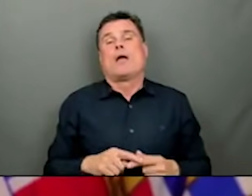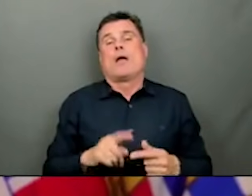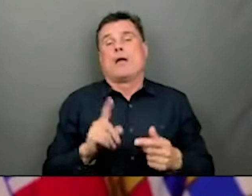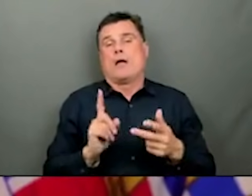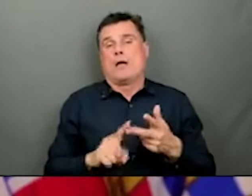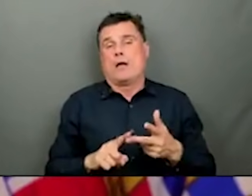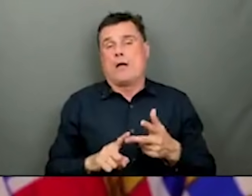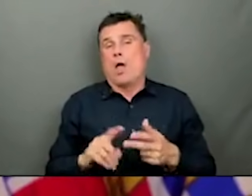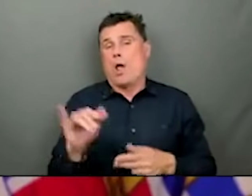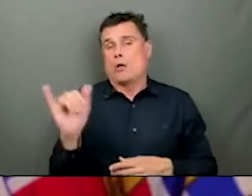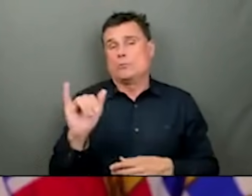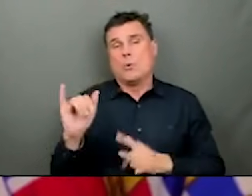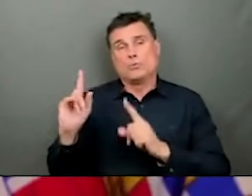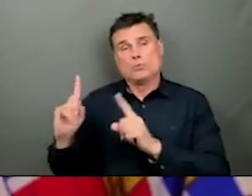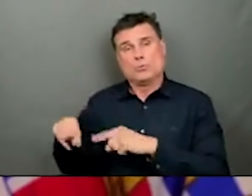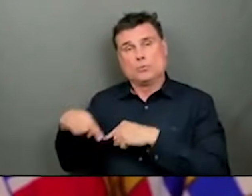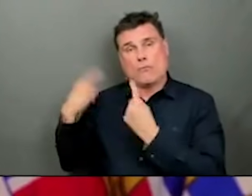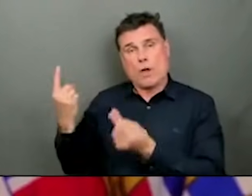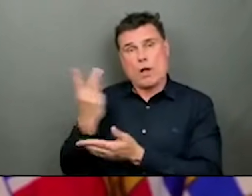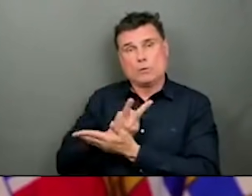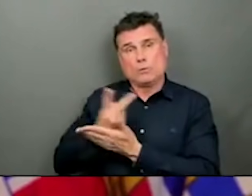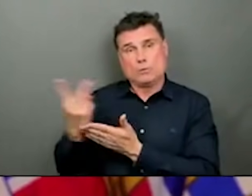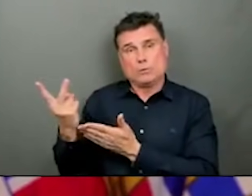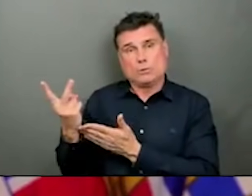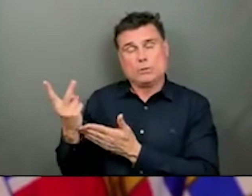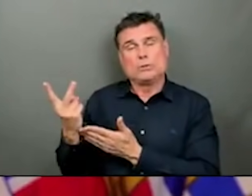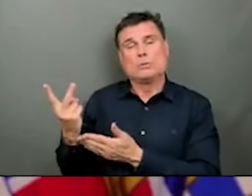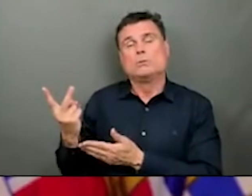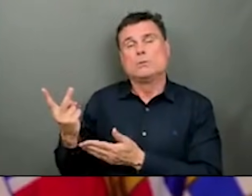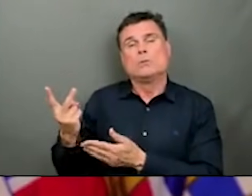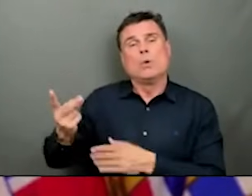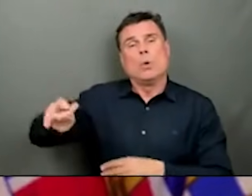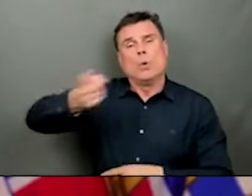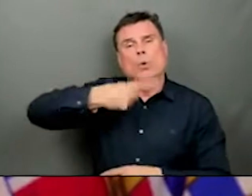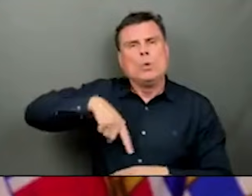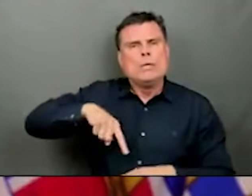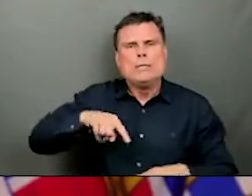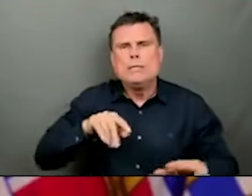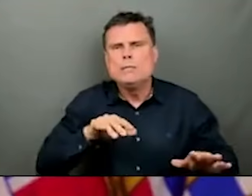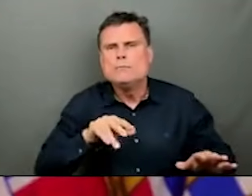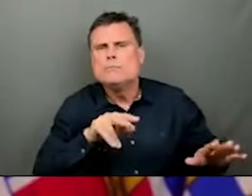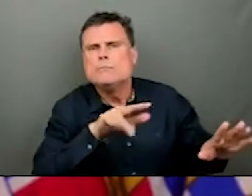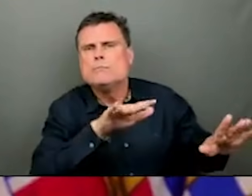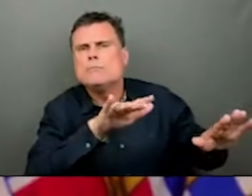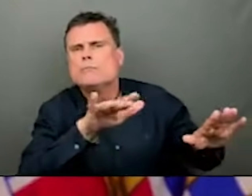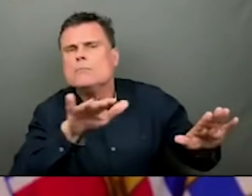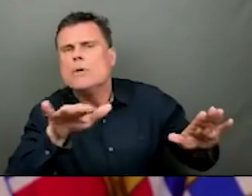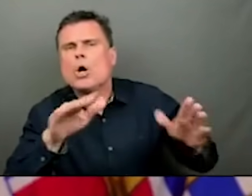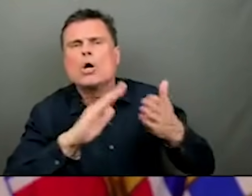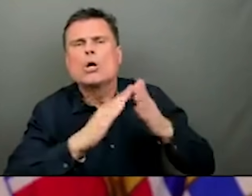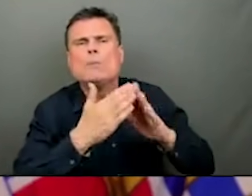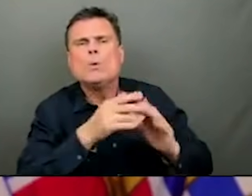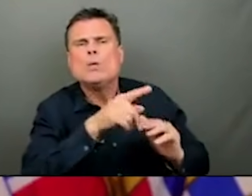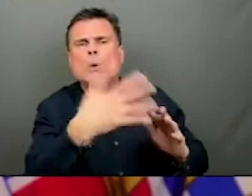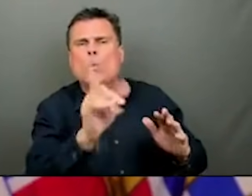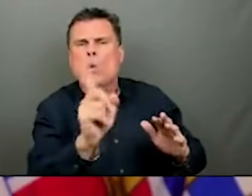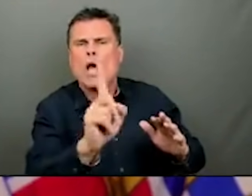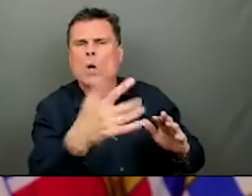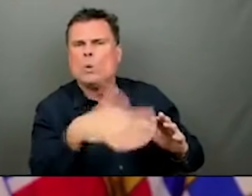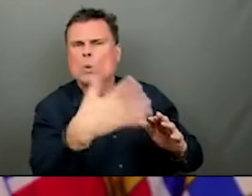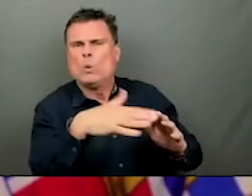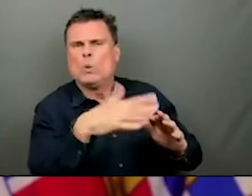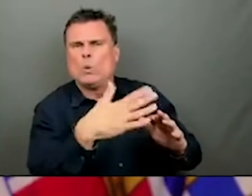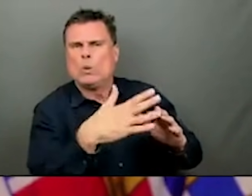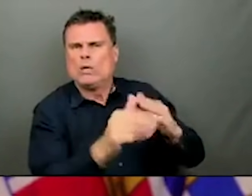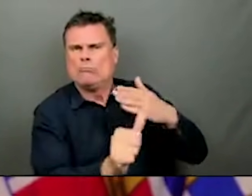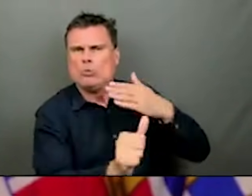over the last couple of weeks, we've been looking at communities where there's high rates of transmission and lower rates of immunization. And